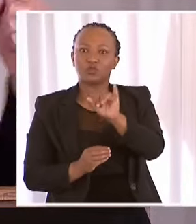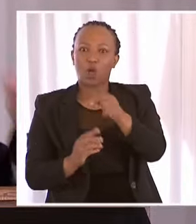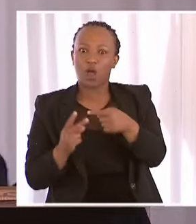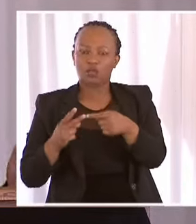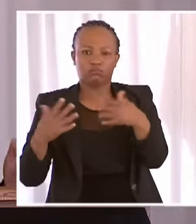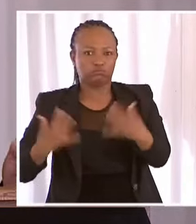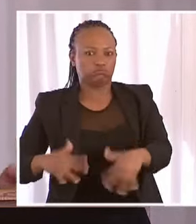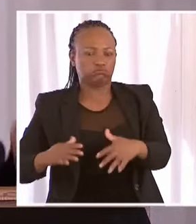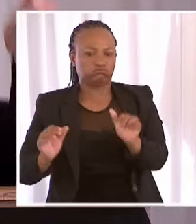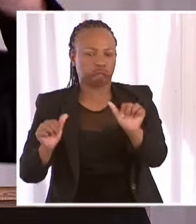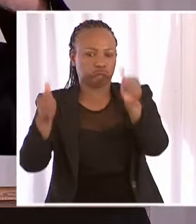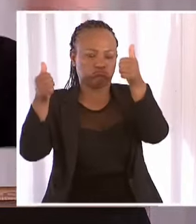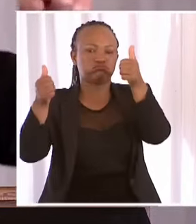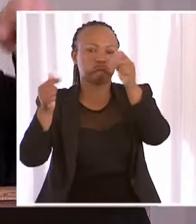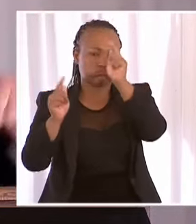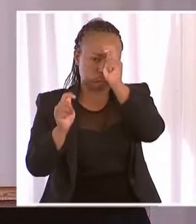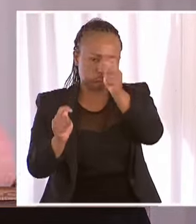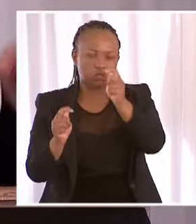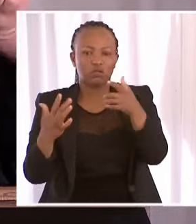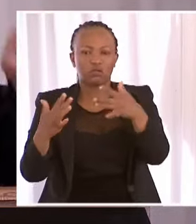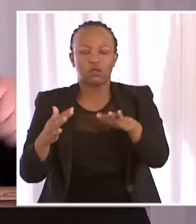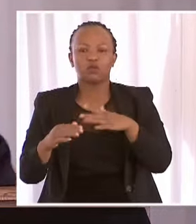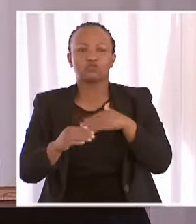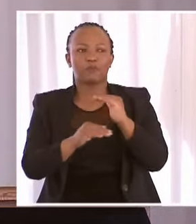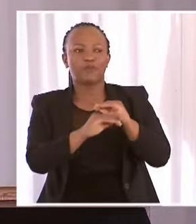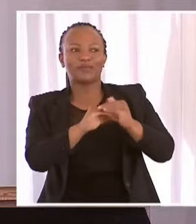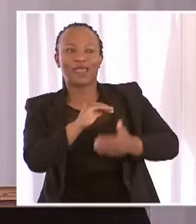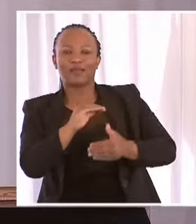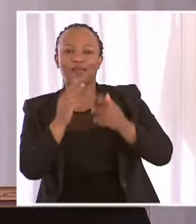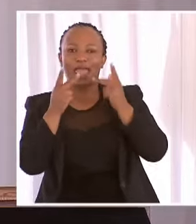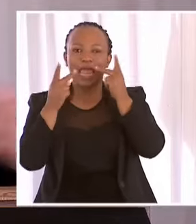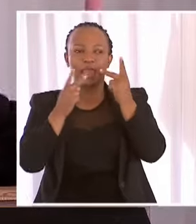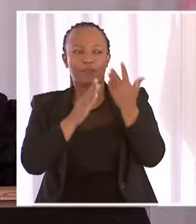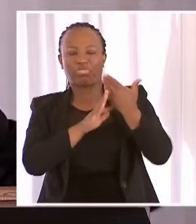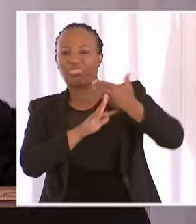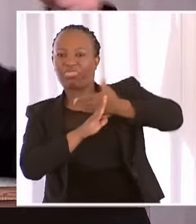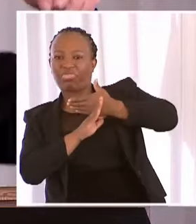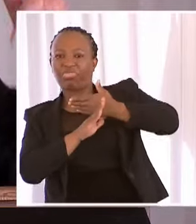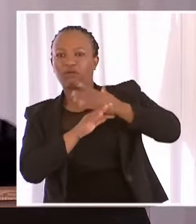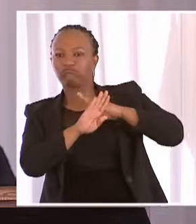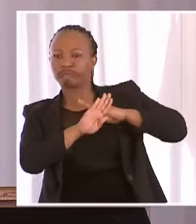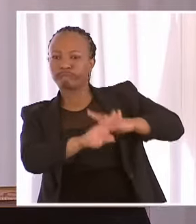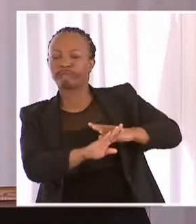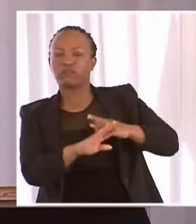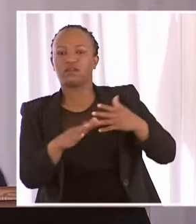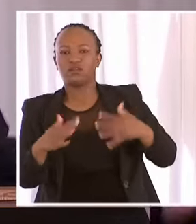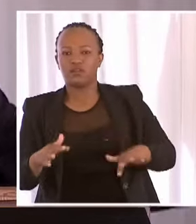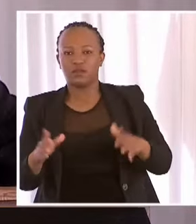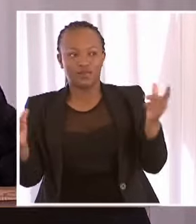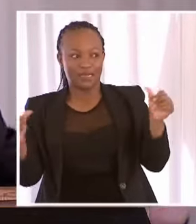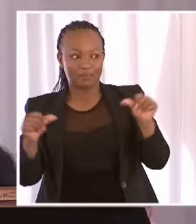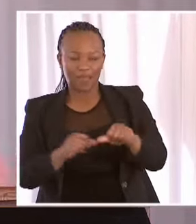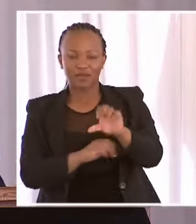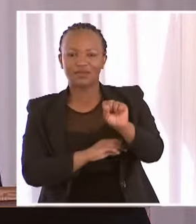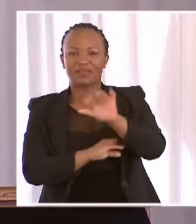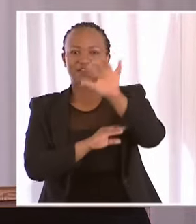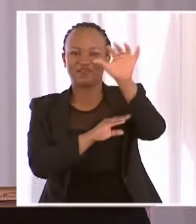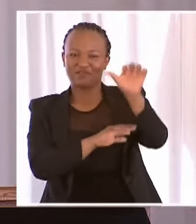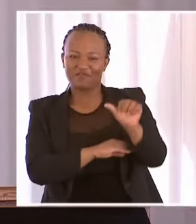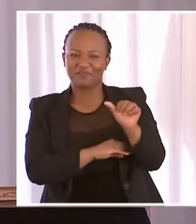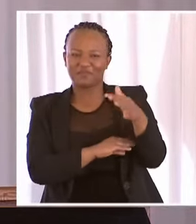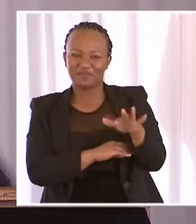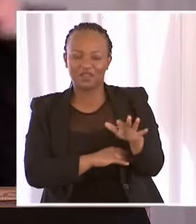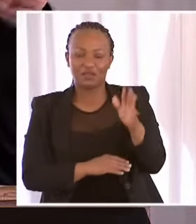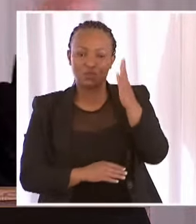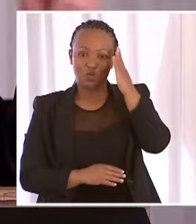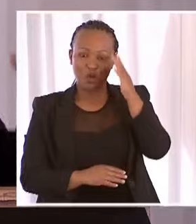building the means to detect the enemy's infiltration. And in the end, back in South Africa, Comrade Cyril, Comrade